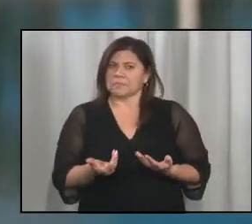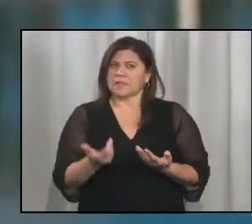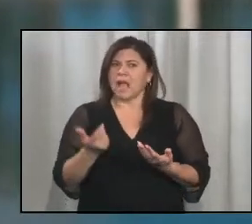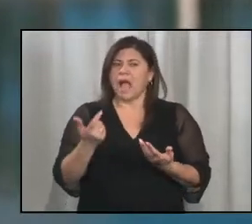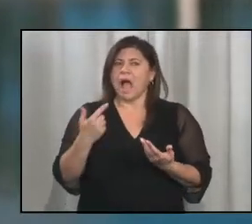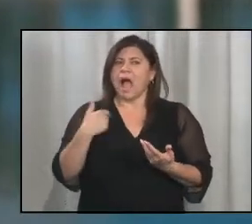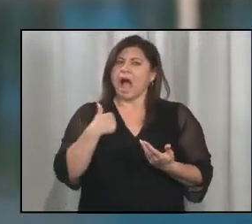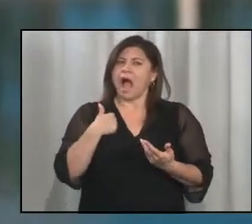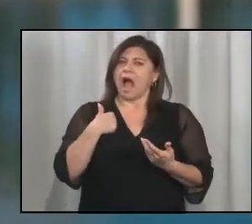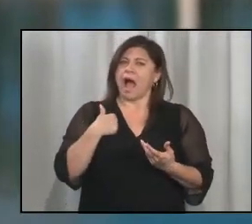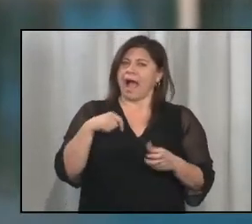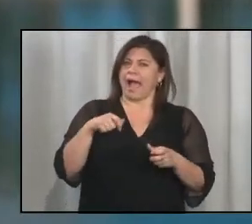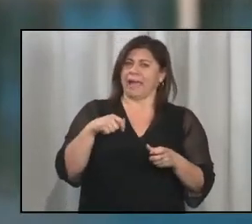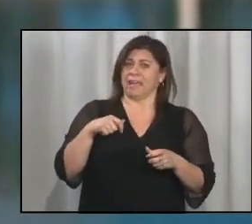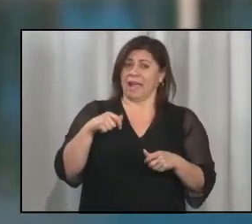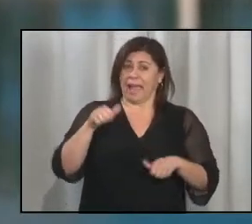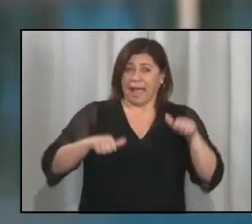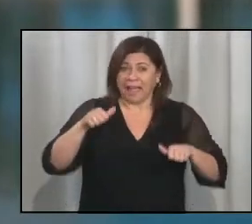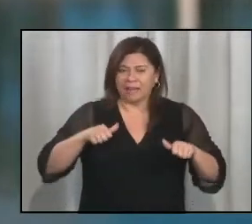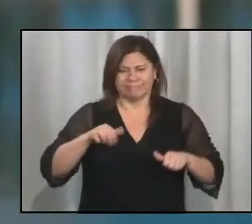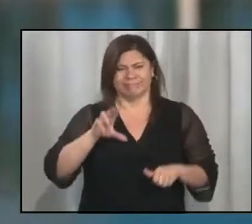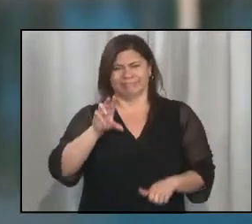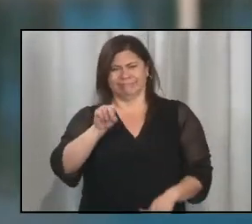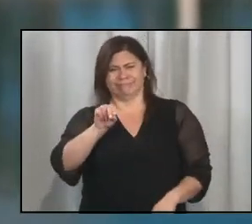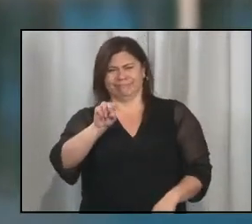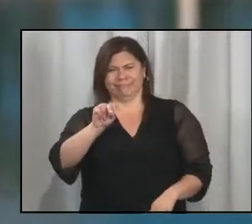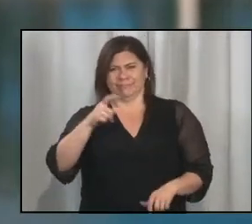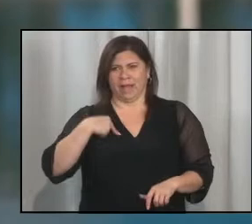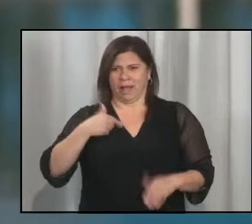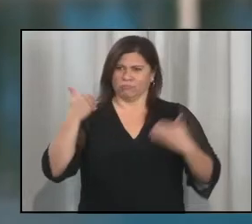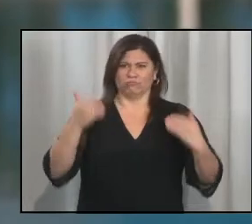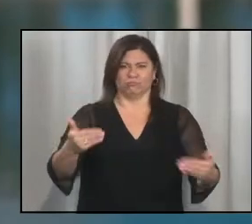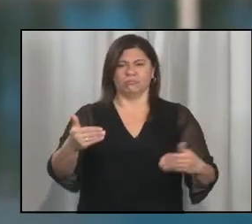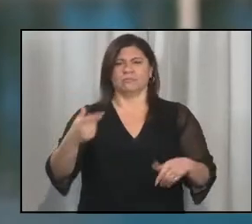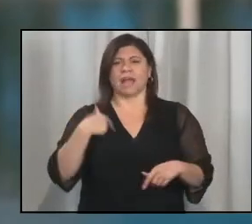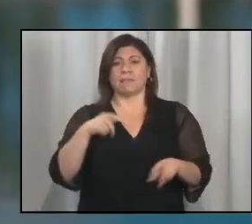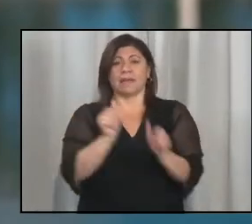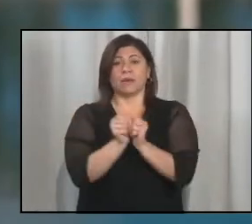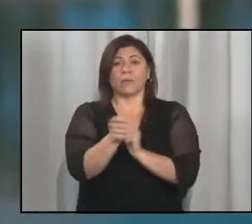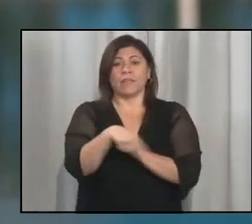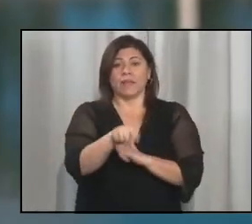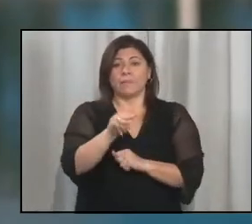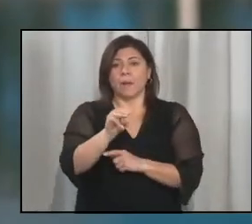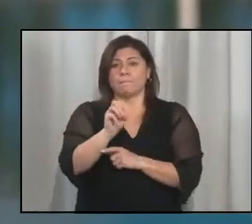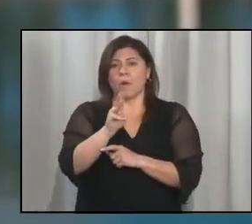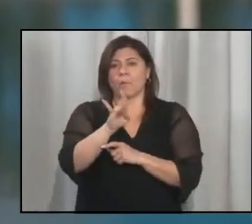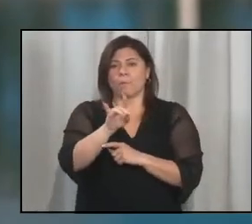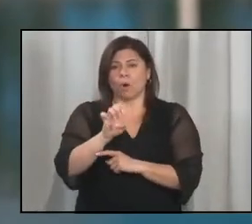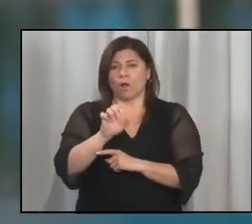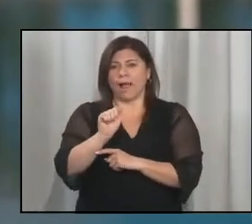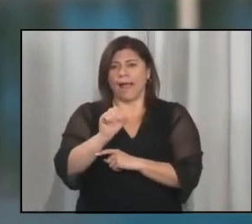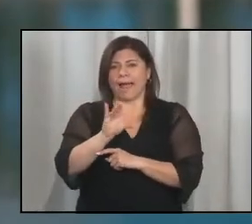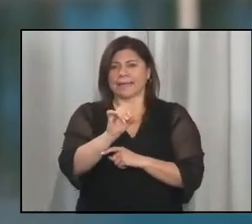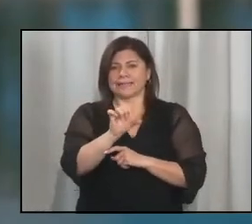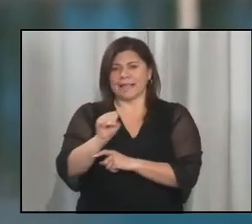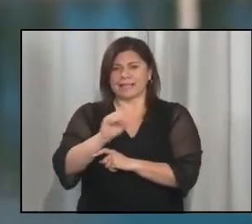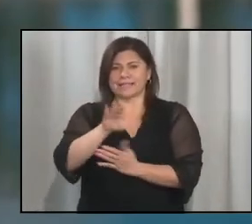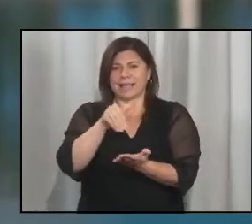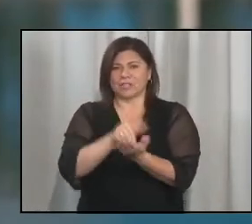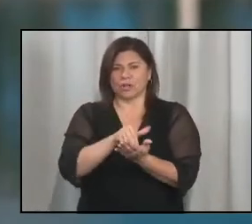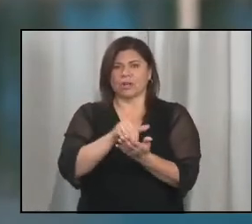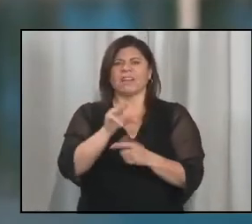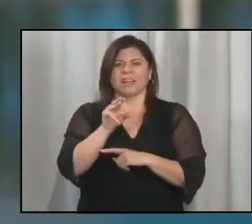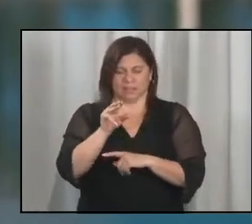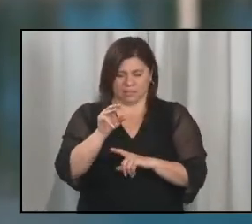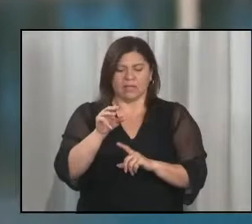I fully did not hesitate. I've been with the Mobile Access Center, that's the mobile part of the multi-service